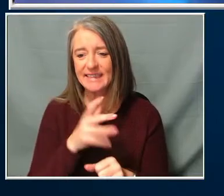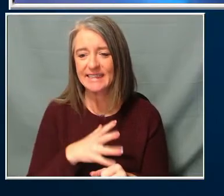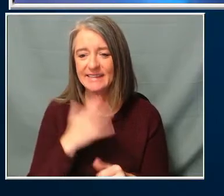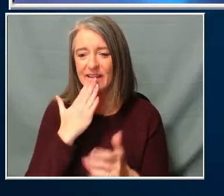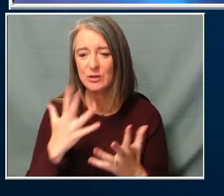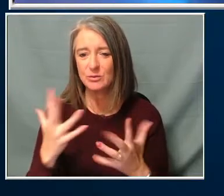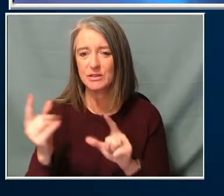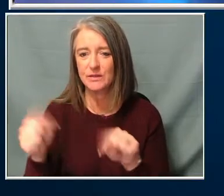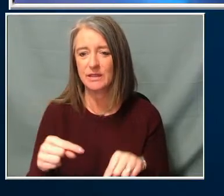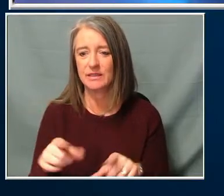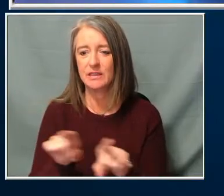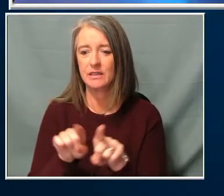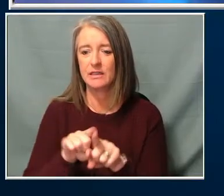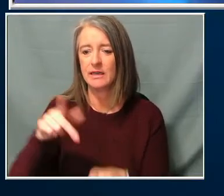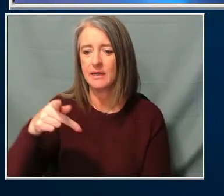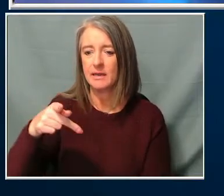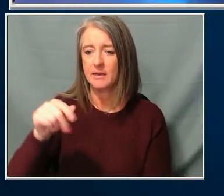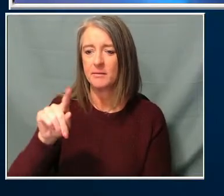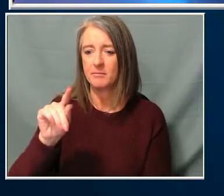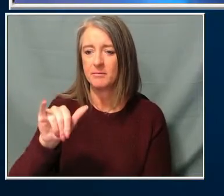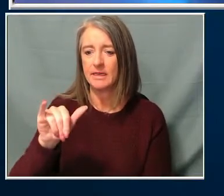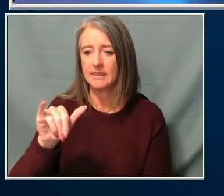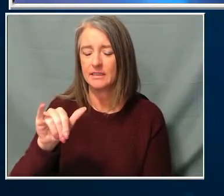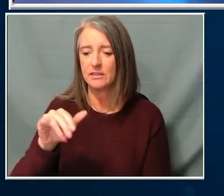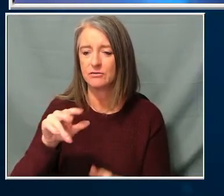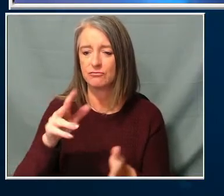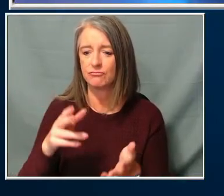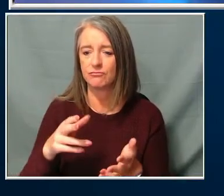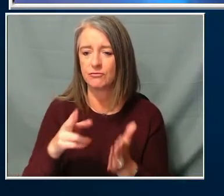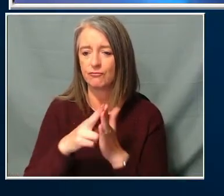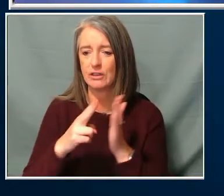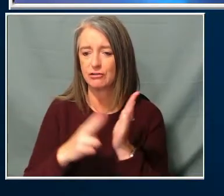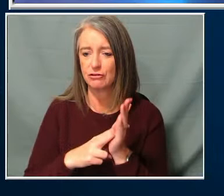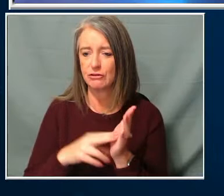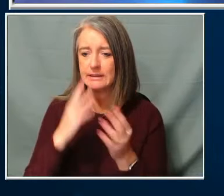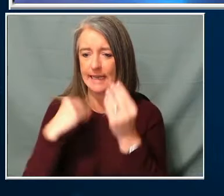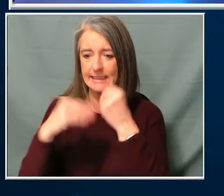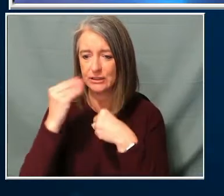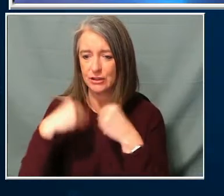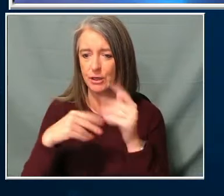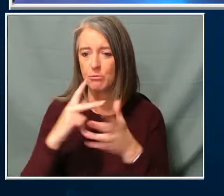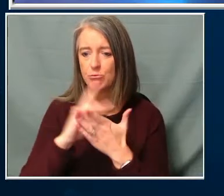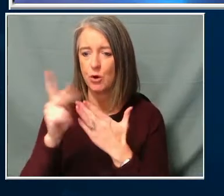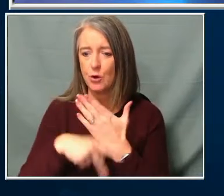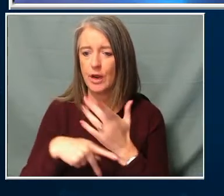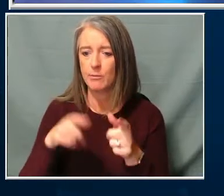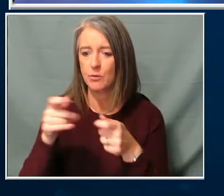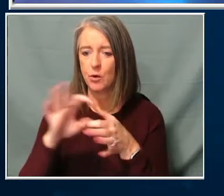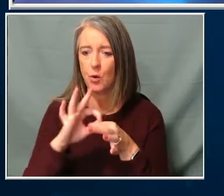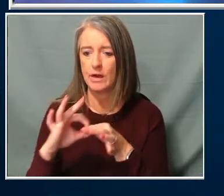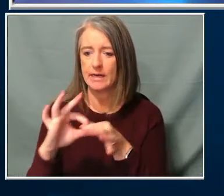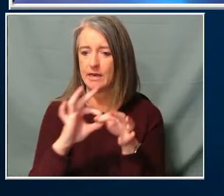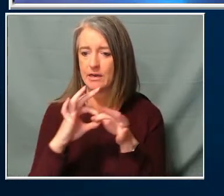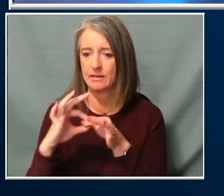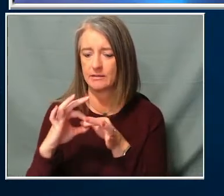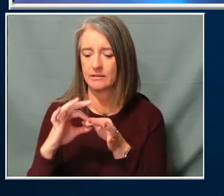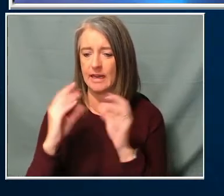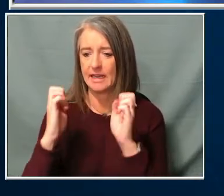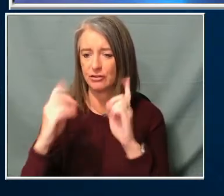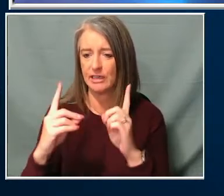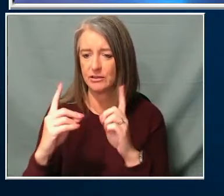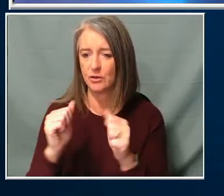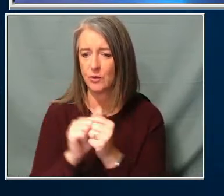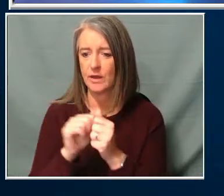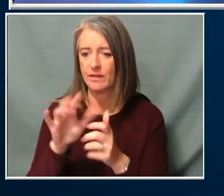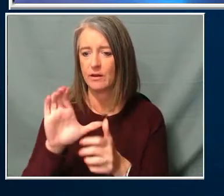And we also have Patty Leoit, a registered dietitian, program coordinator, and diabetes educator with the Cray Diabetes Center. Patty, good